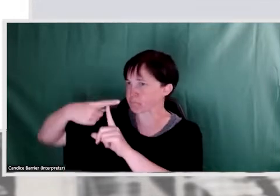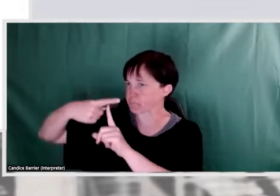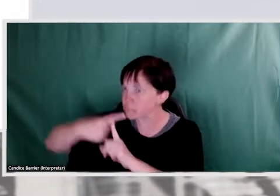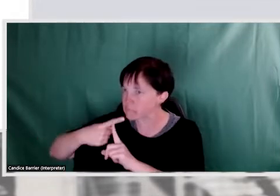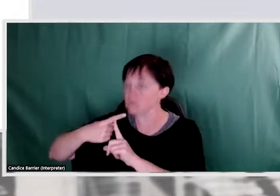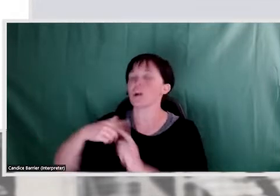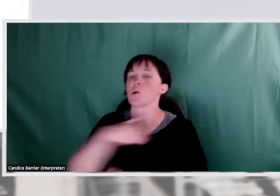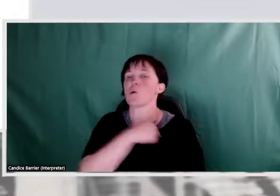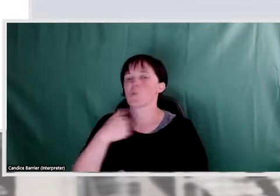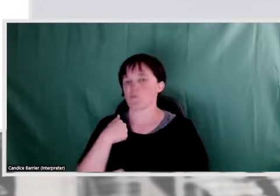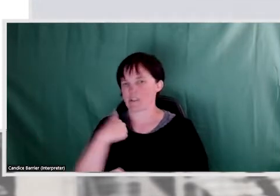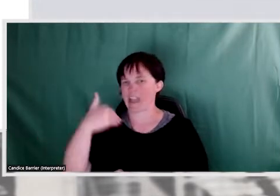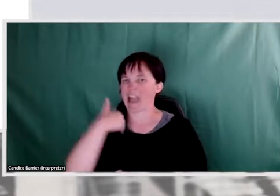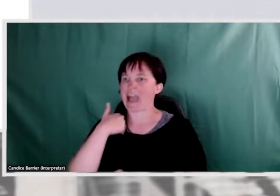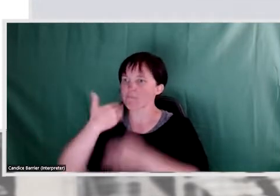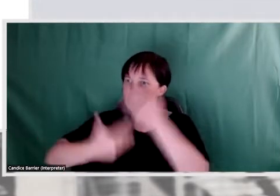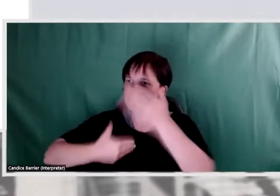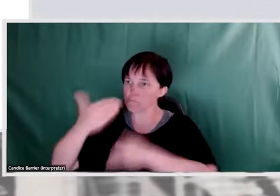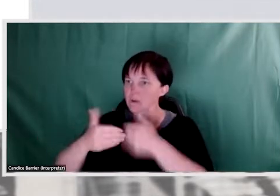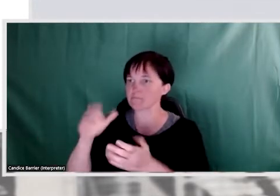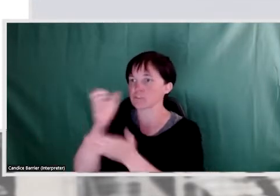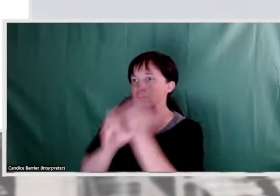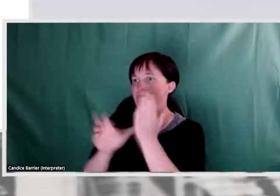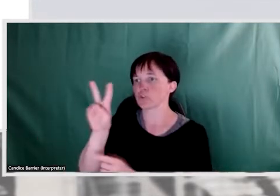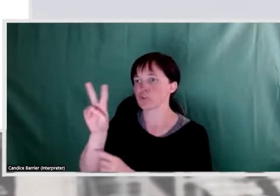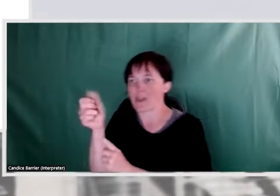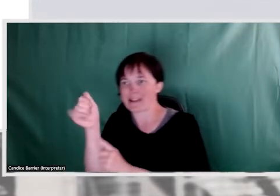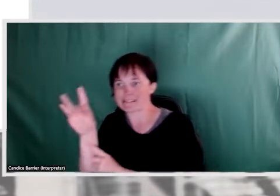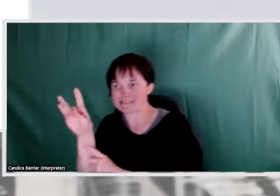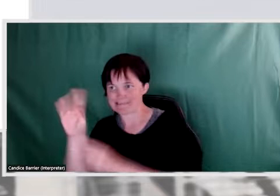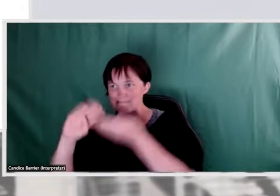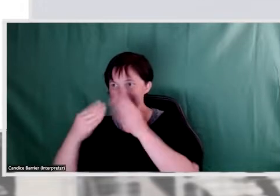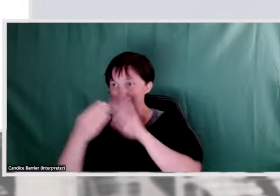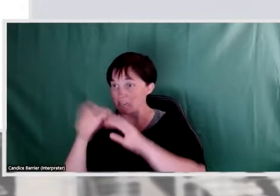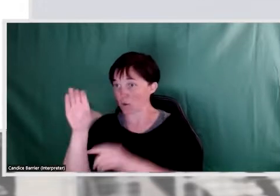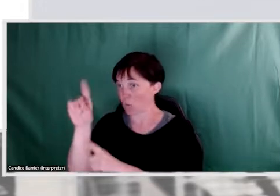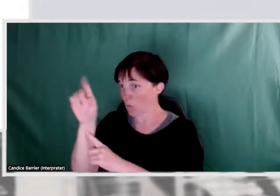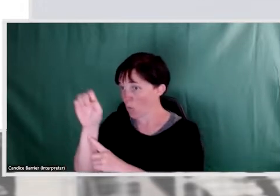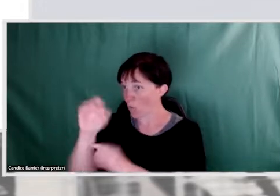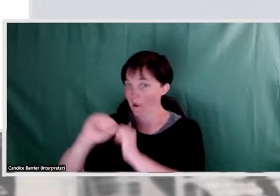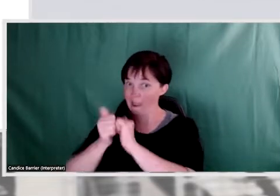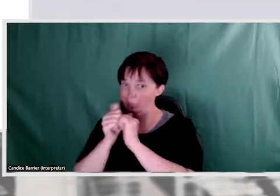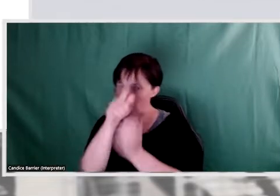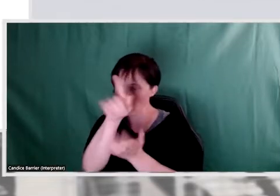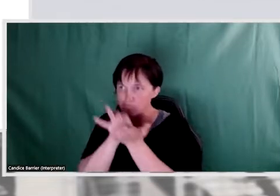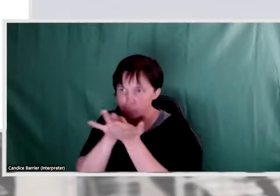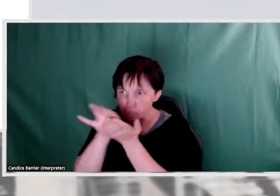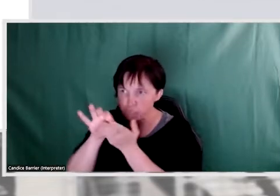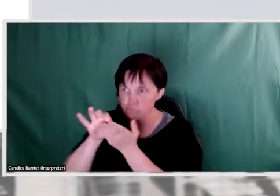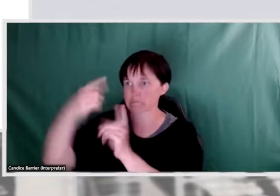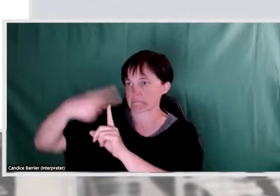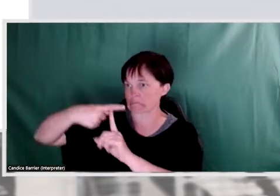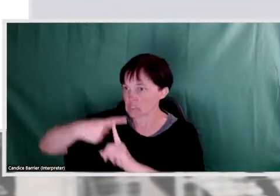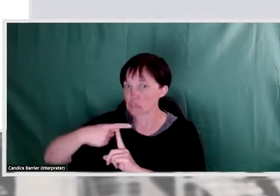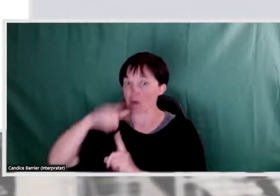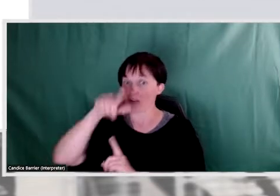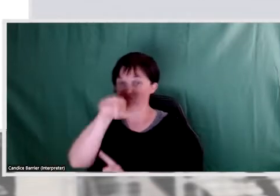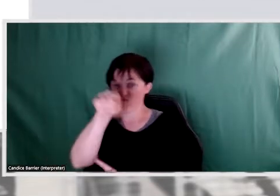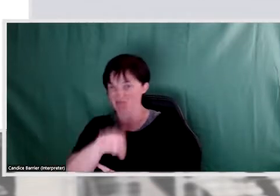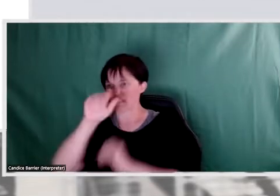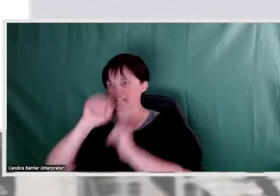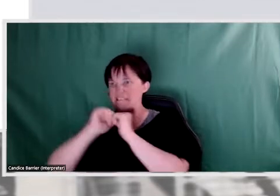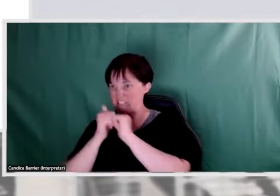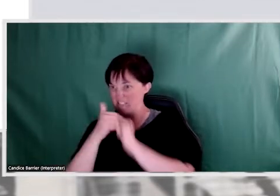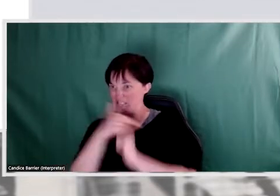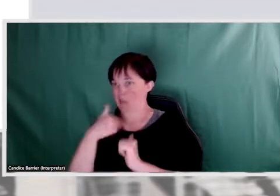process that's outlined in Chapter 218 of City Code in terms of how the projects are scored. This was our set of scoring criteria